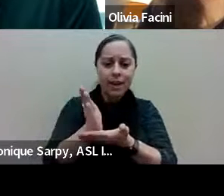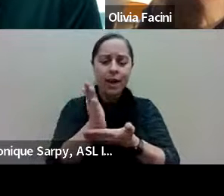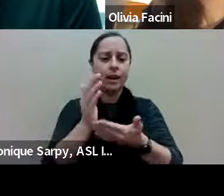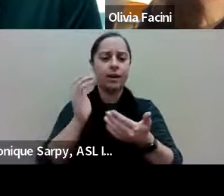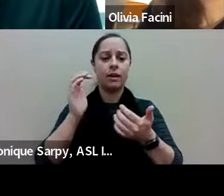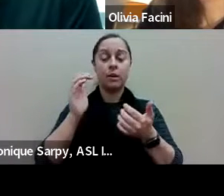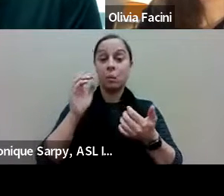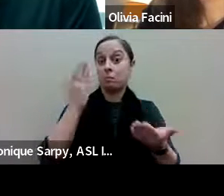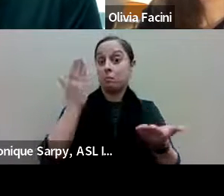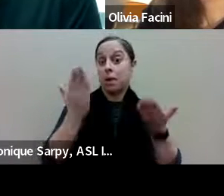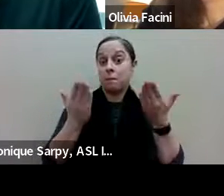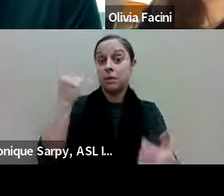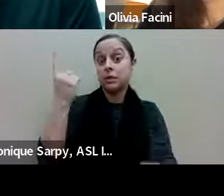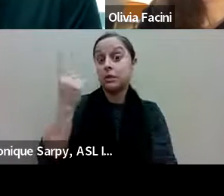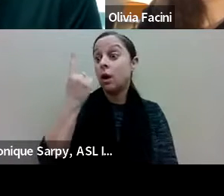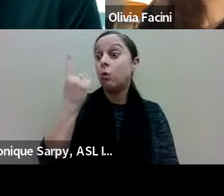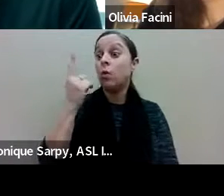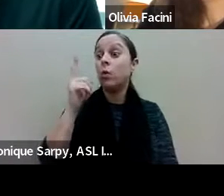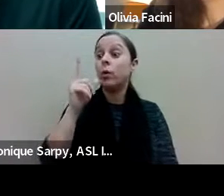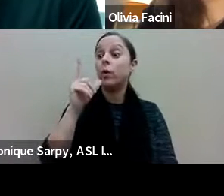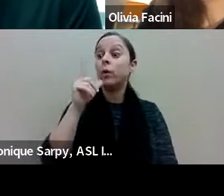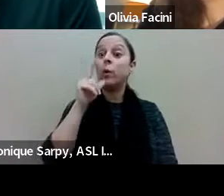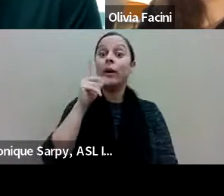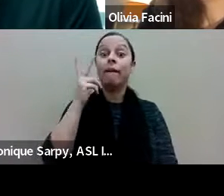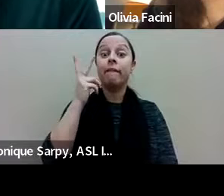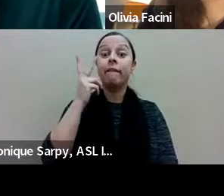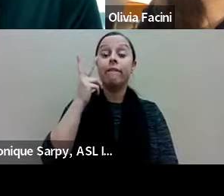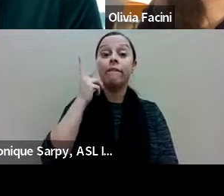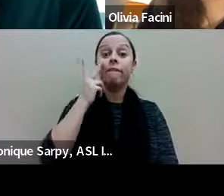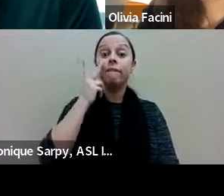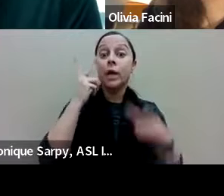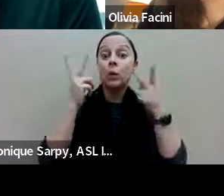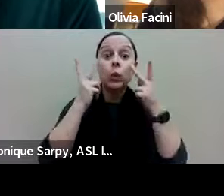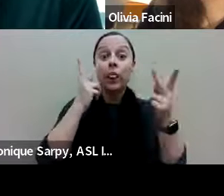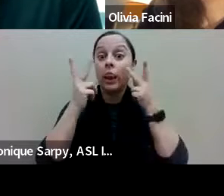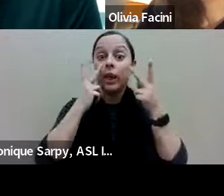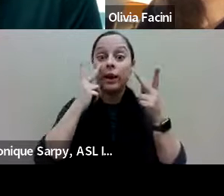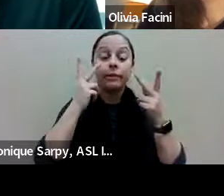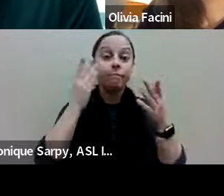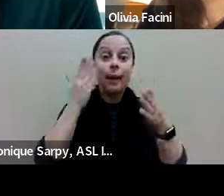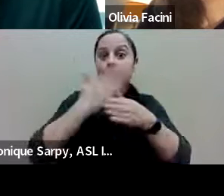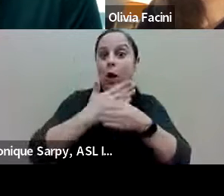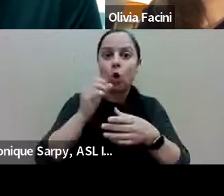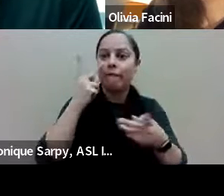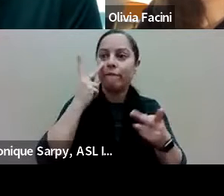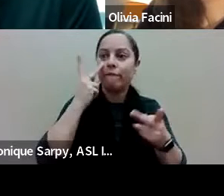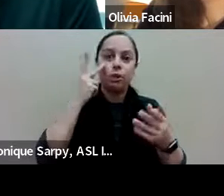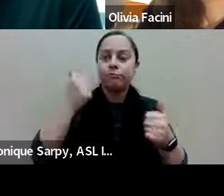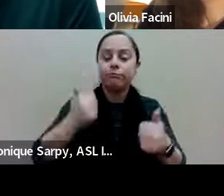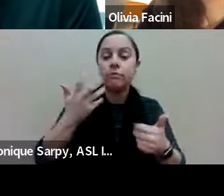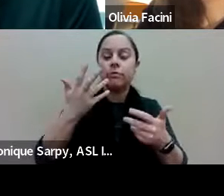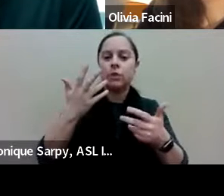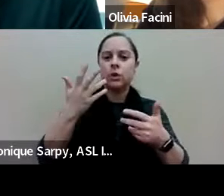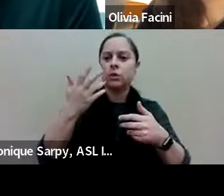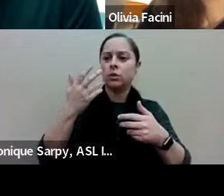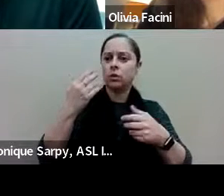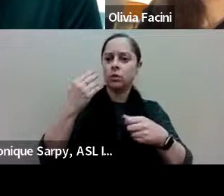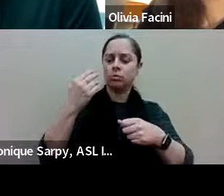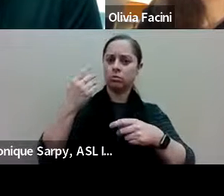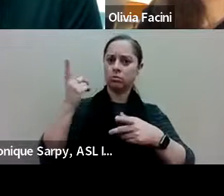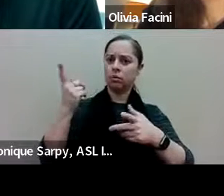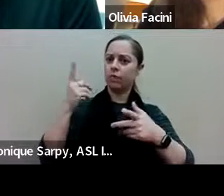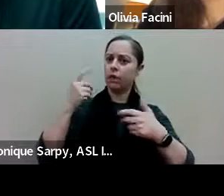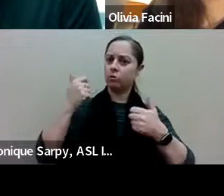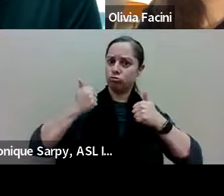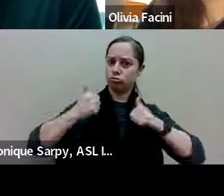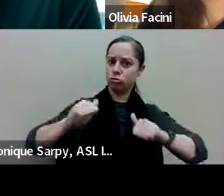someone who might be visually impaired, them using sleep shades, and not just totally